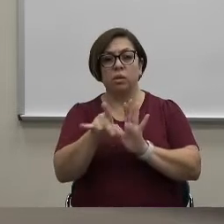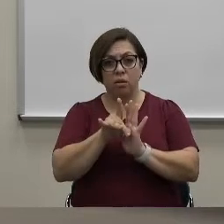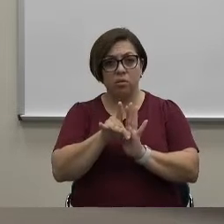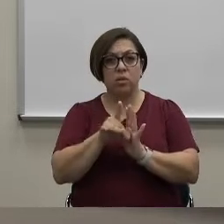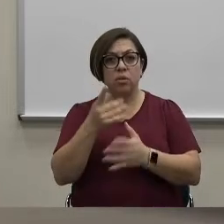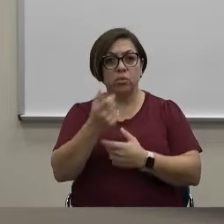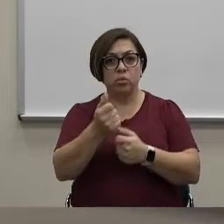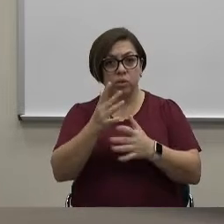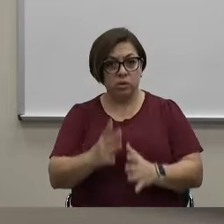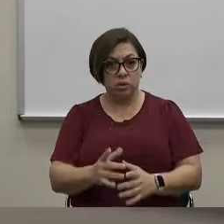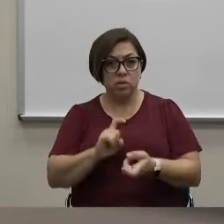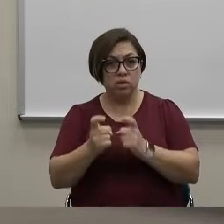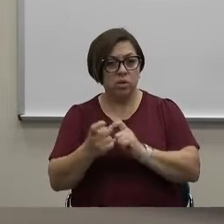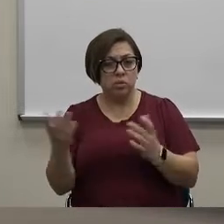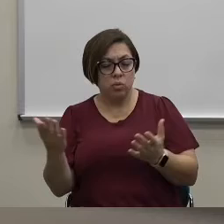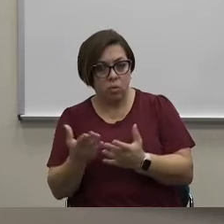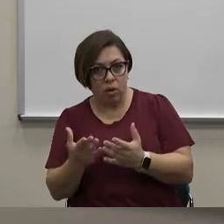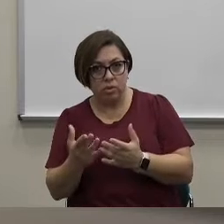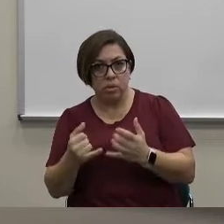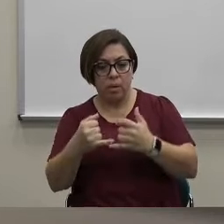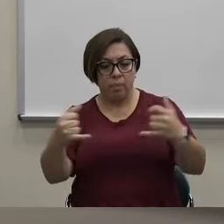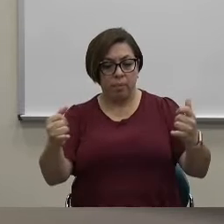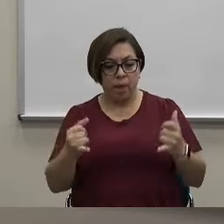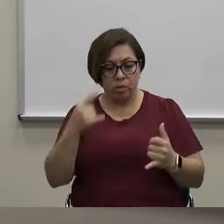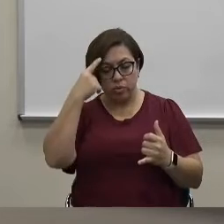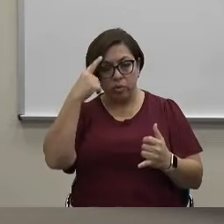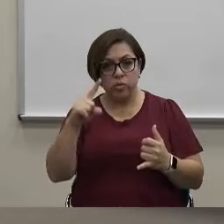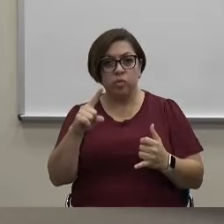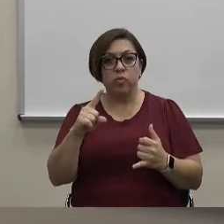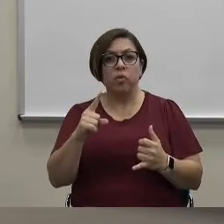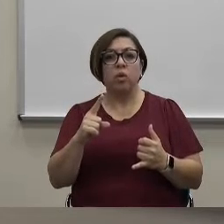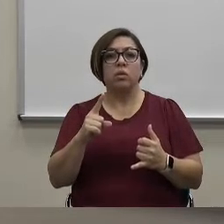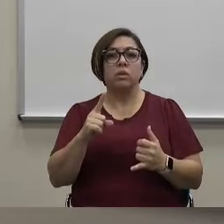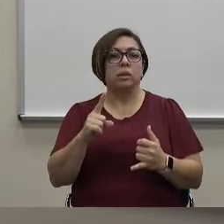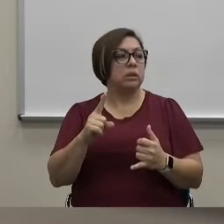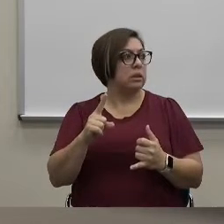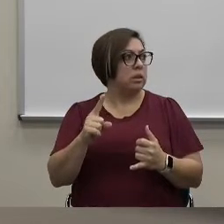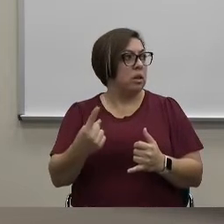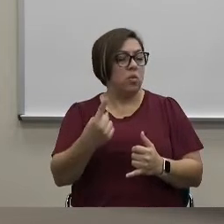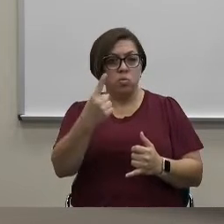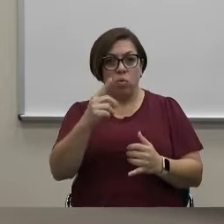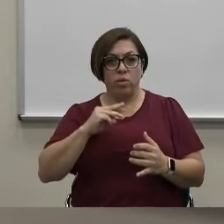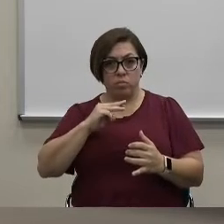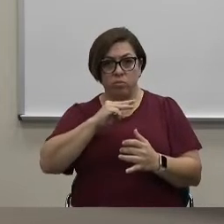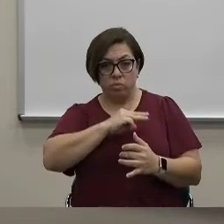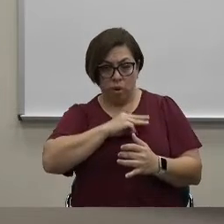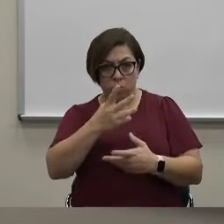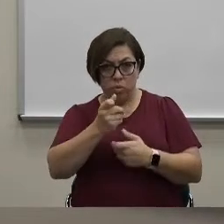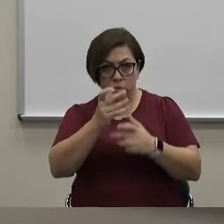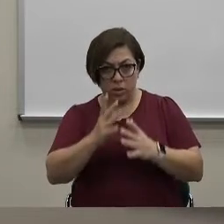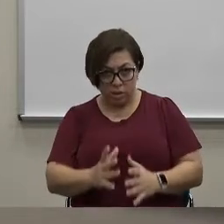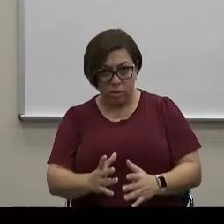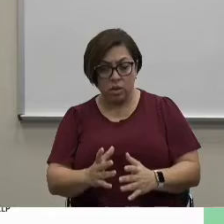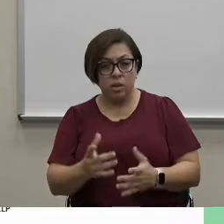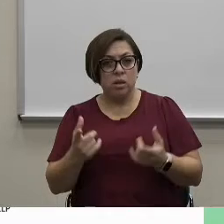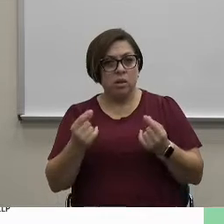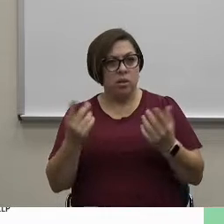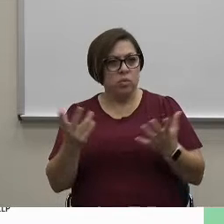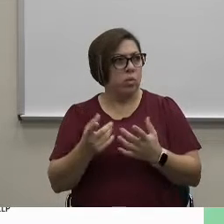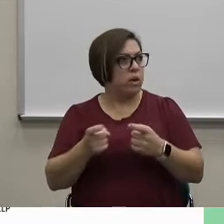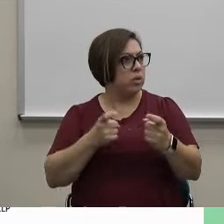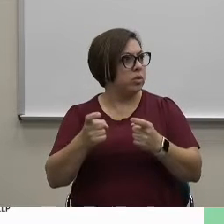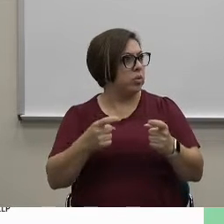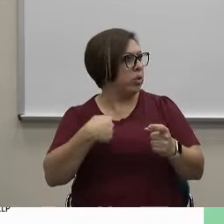that? Well, we changed some of the boundaries for the single member trustee districts. And what that controls is essentially, and here we have our